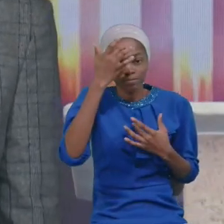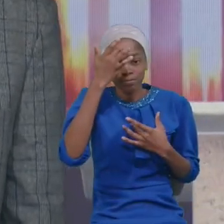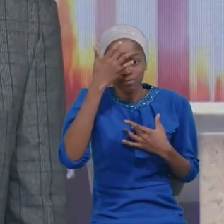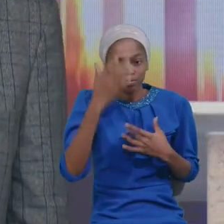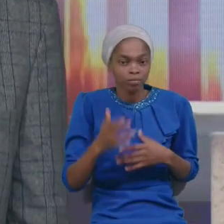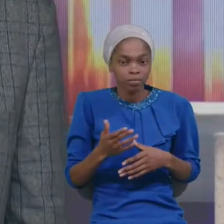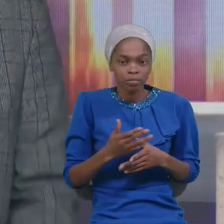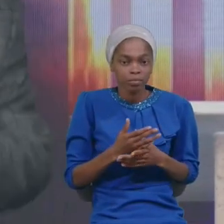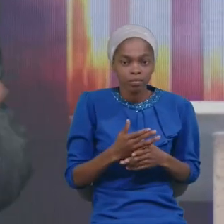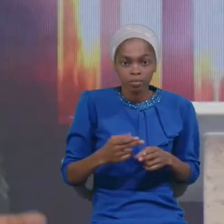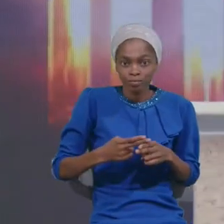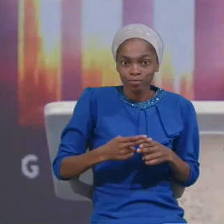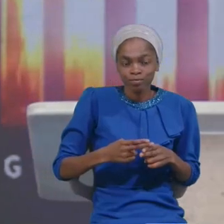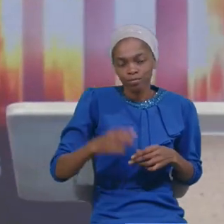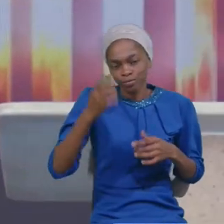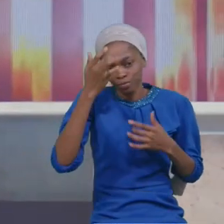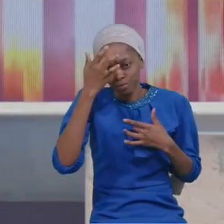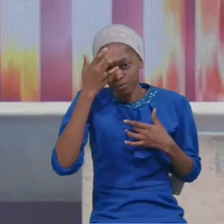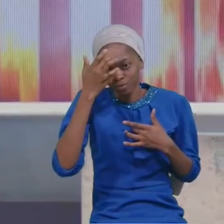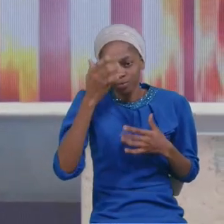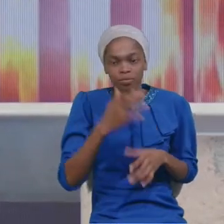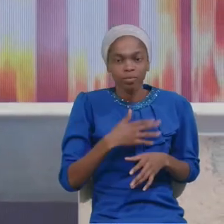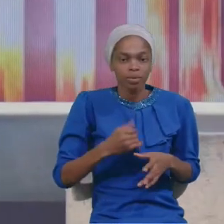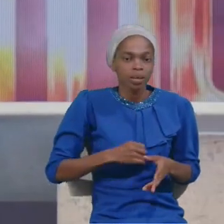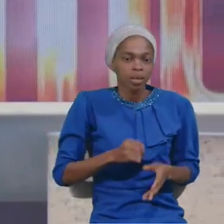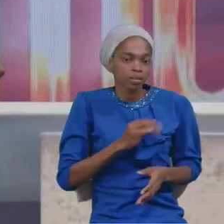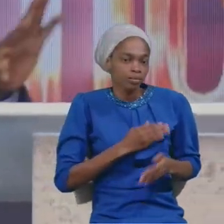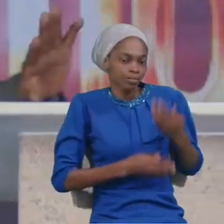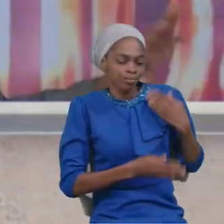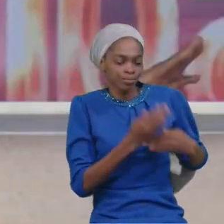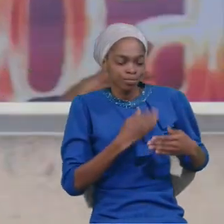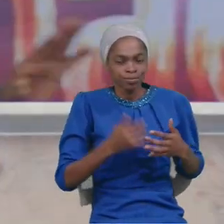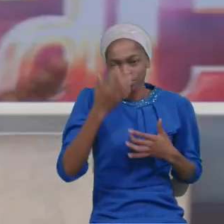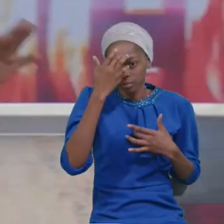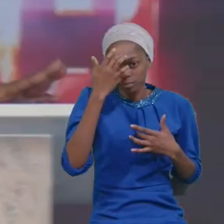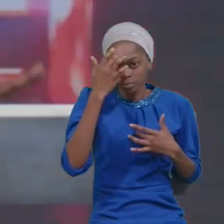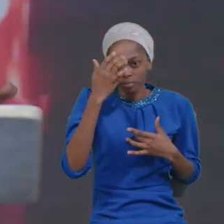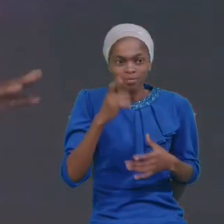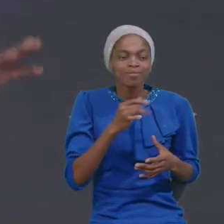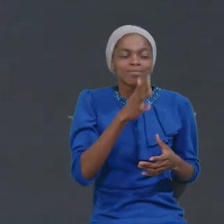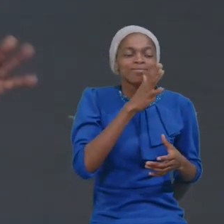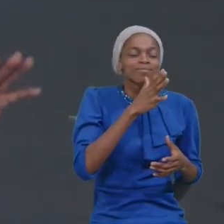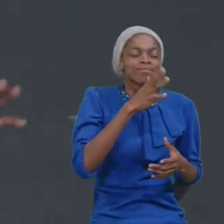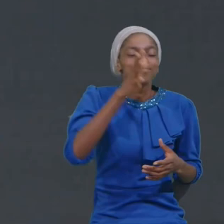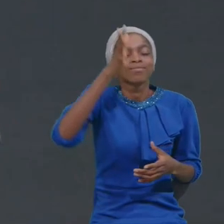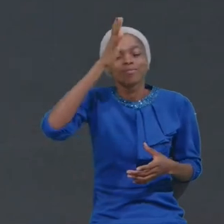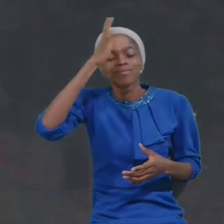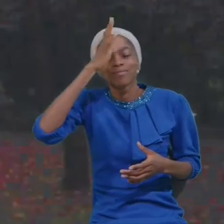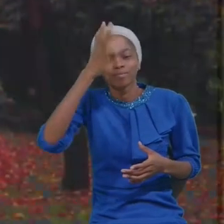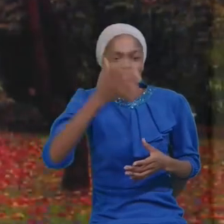daddy, it was in mommy, and I inherited it from daddy and mommy. All diseases,